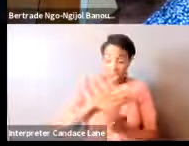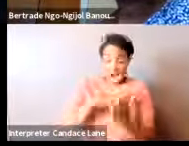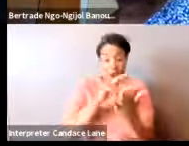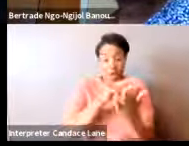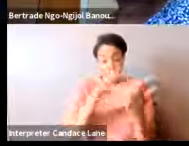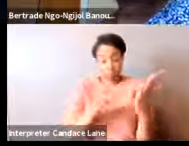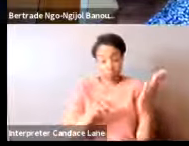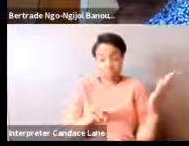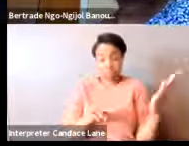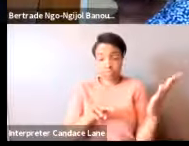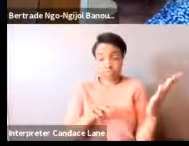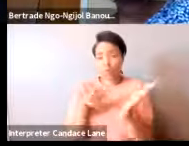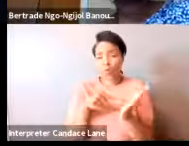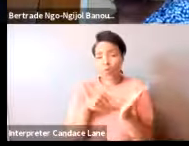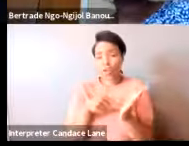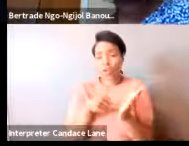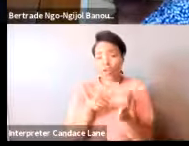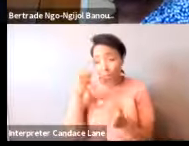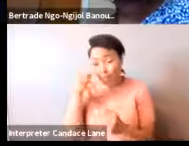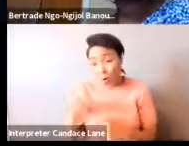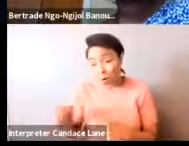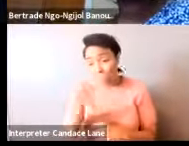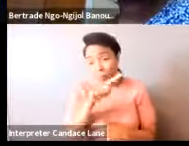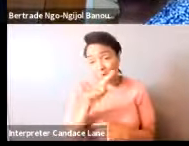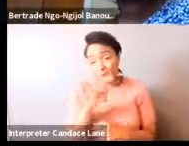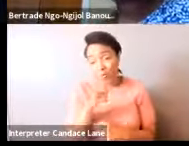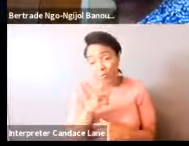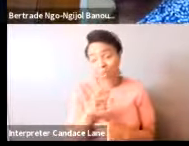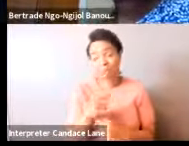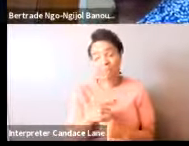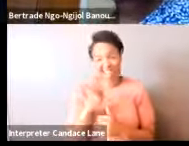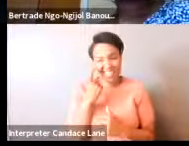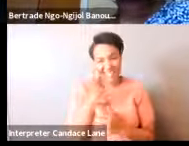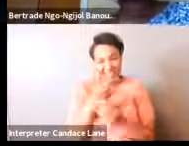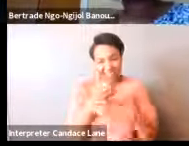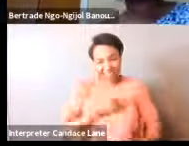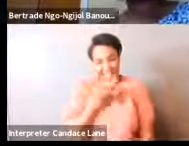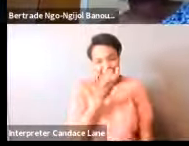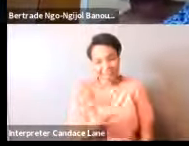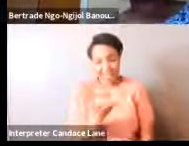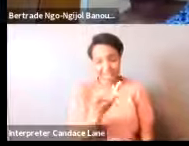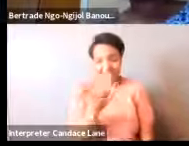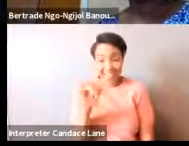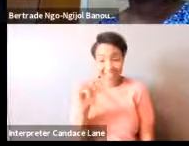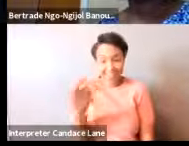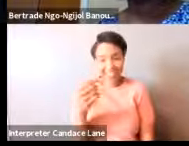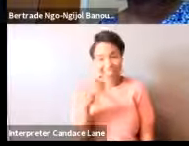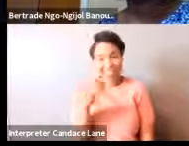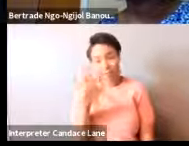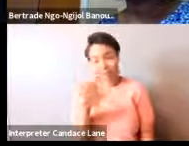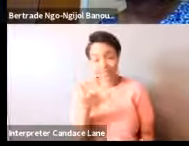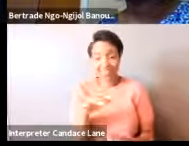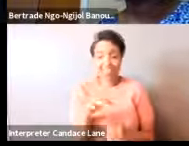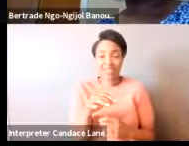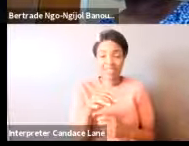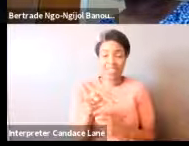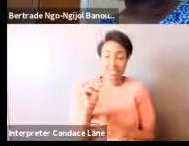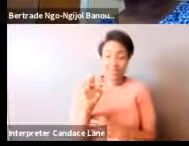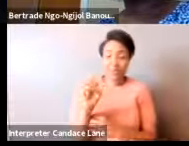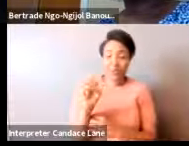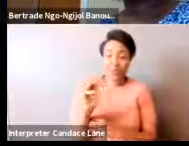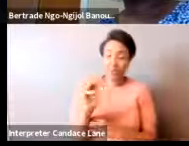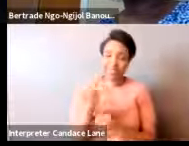I shared this on social media that it's humbling and a little